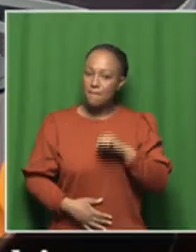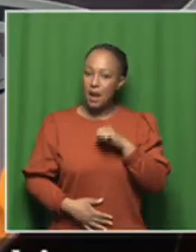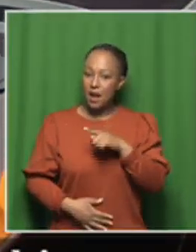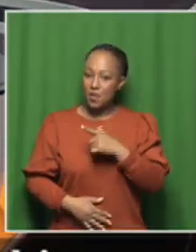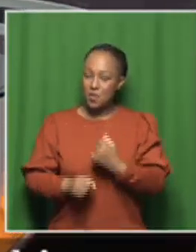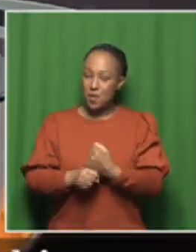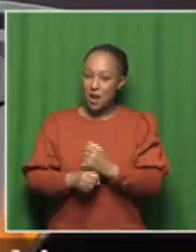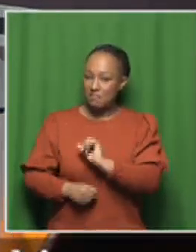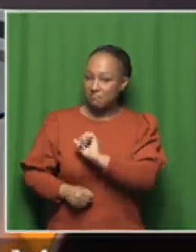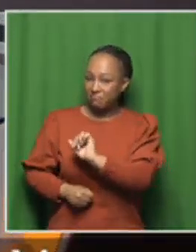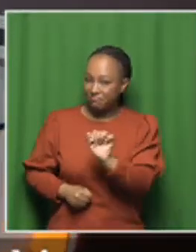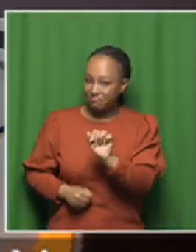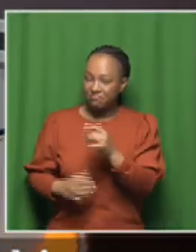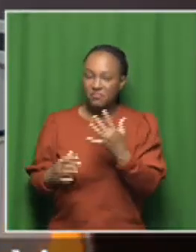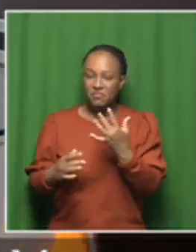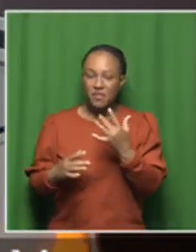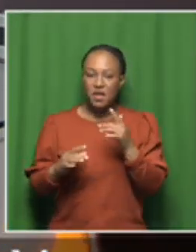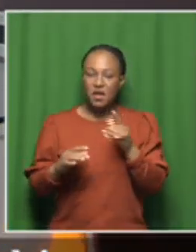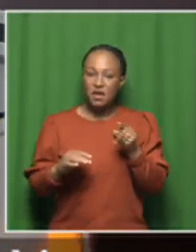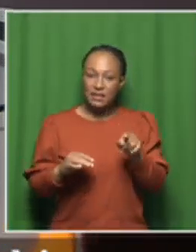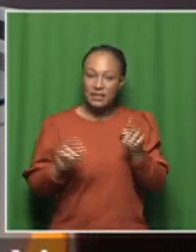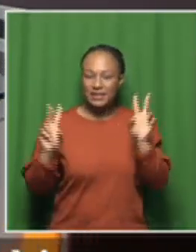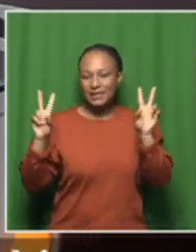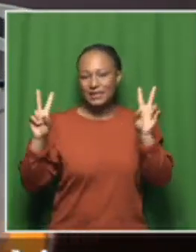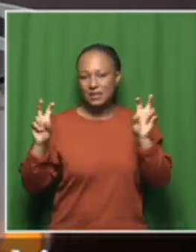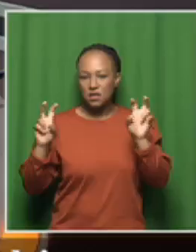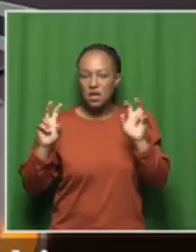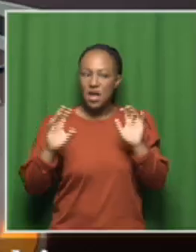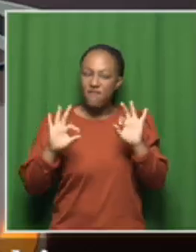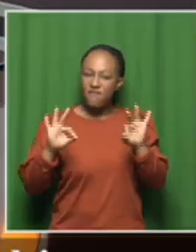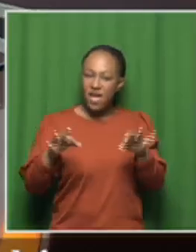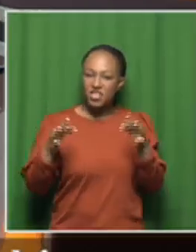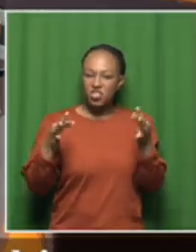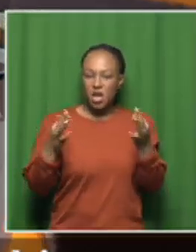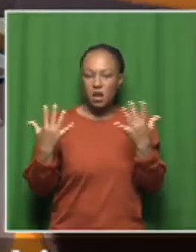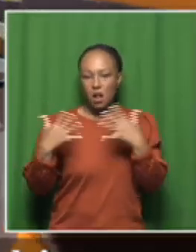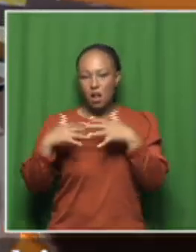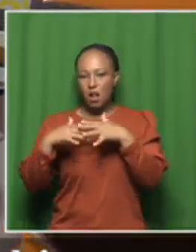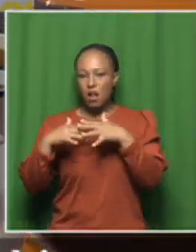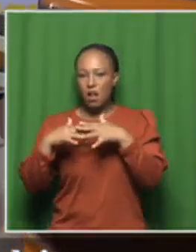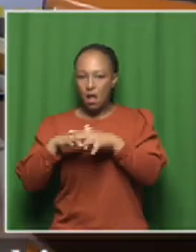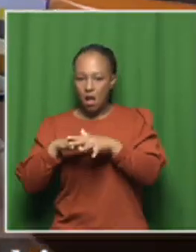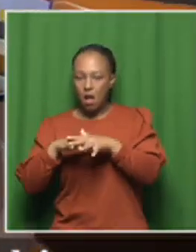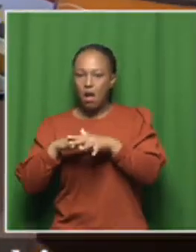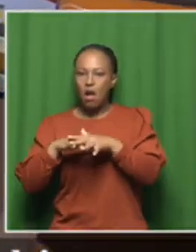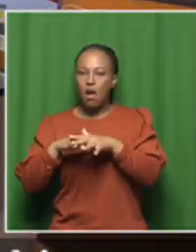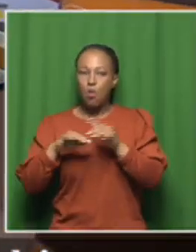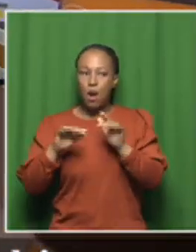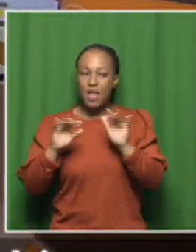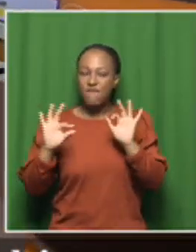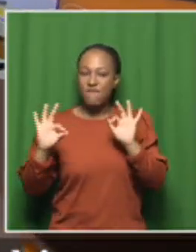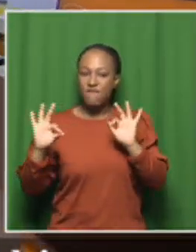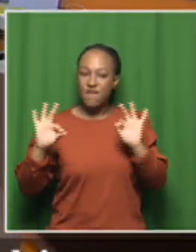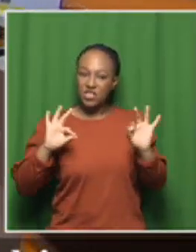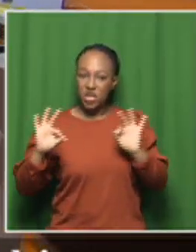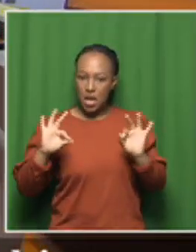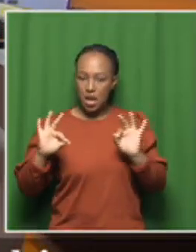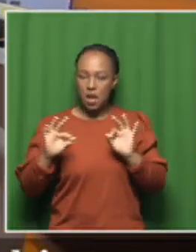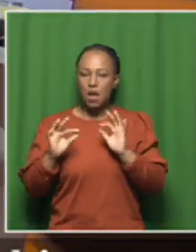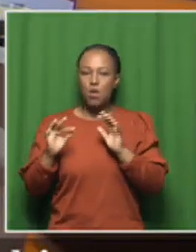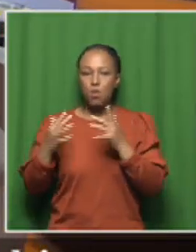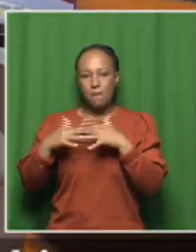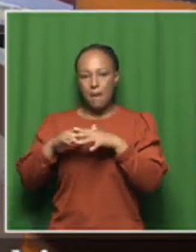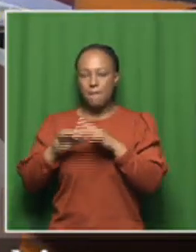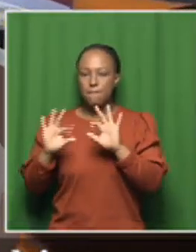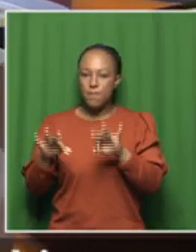that has been done. If we look at Fashion Meets Jazz, having been built up from Fashion Accounts, tell us about that evolution. Yeah. So like you're saying, it's a drawback